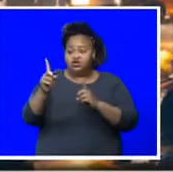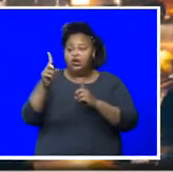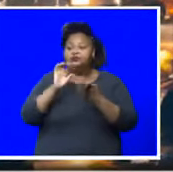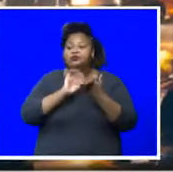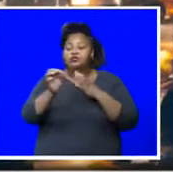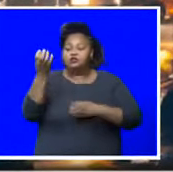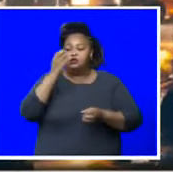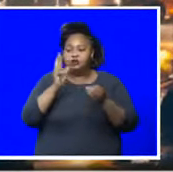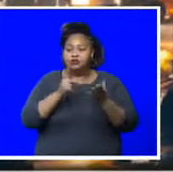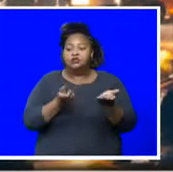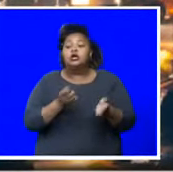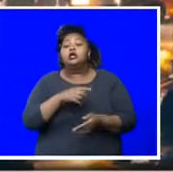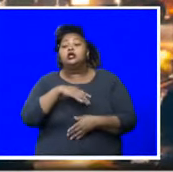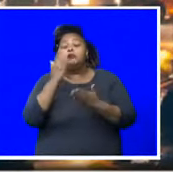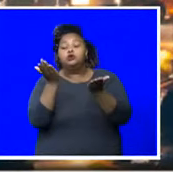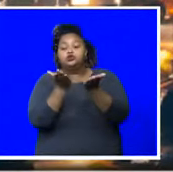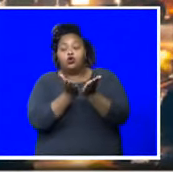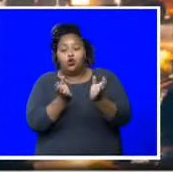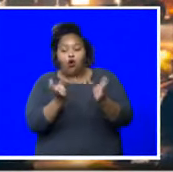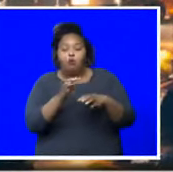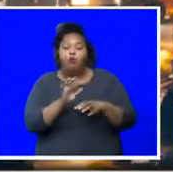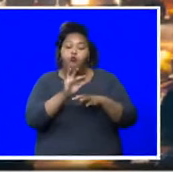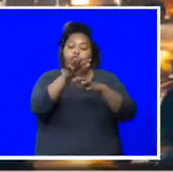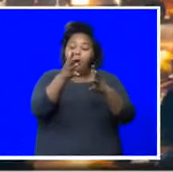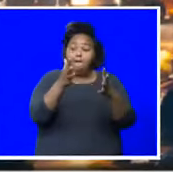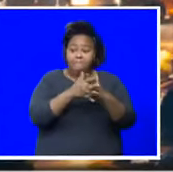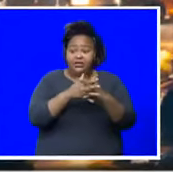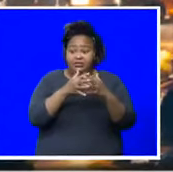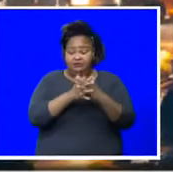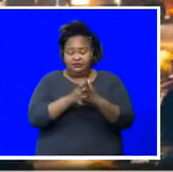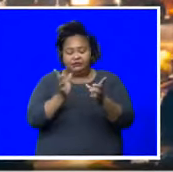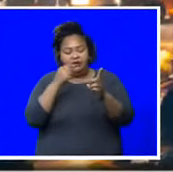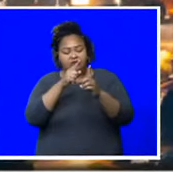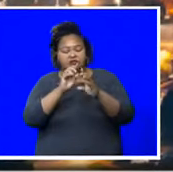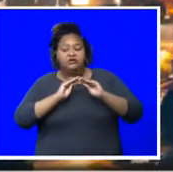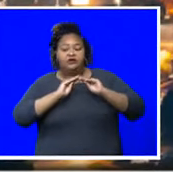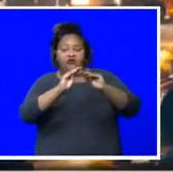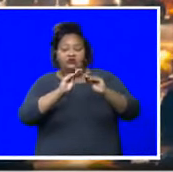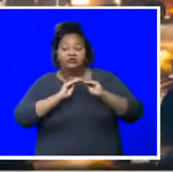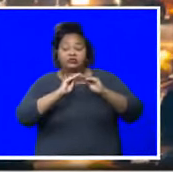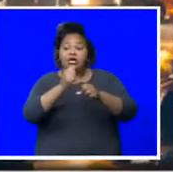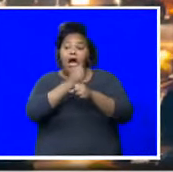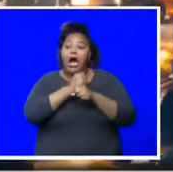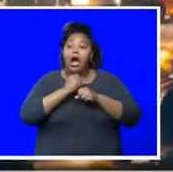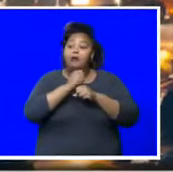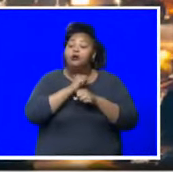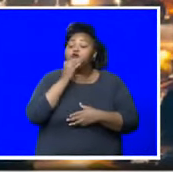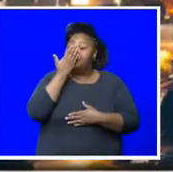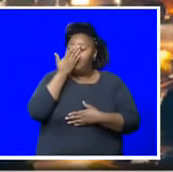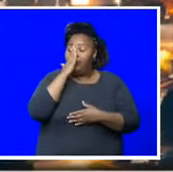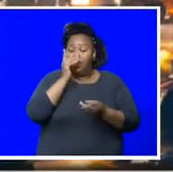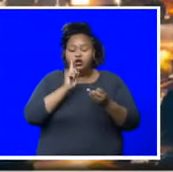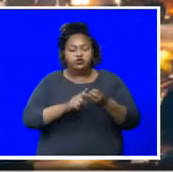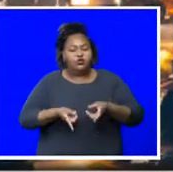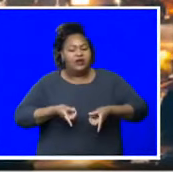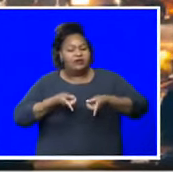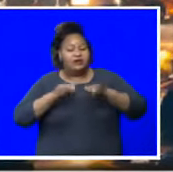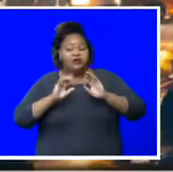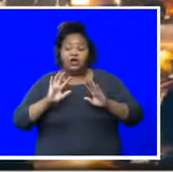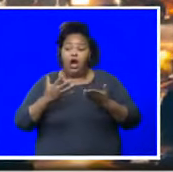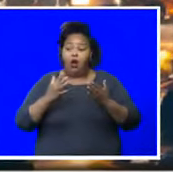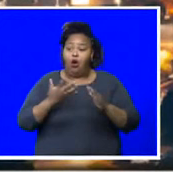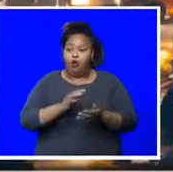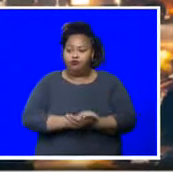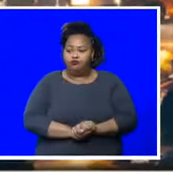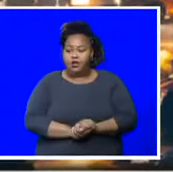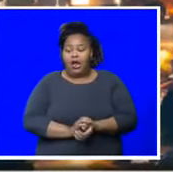ke namakomiti ado ngemsebenti ke wokubafundisa ngetento tekukhohlakala kanye ke nebungodi bako lokho kuvetwe ngilobuke kuvikela